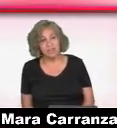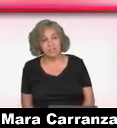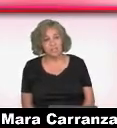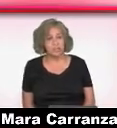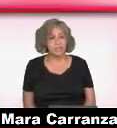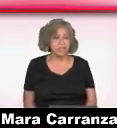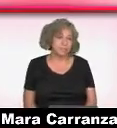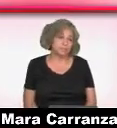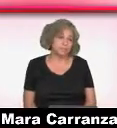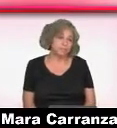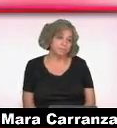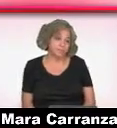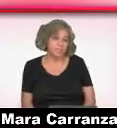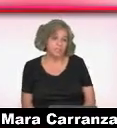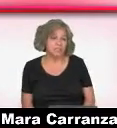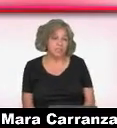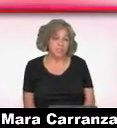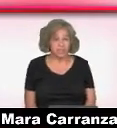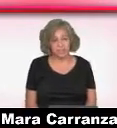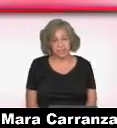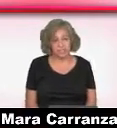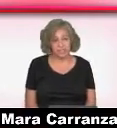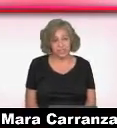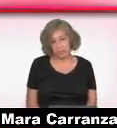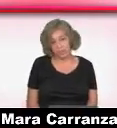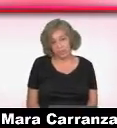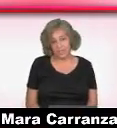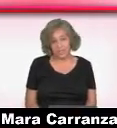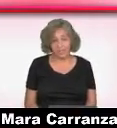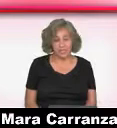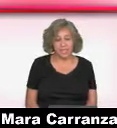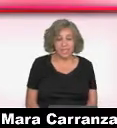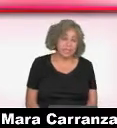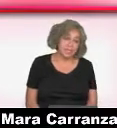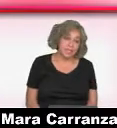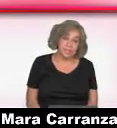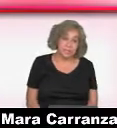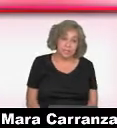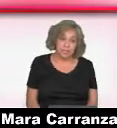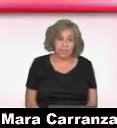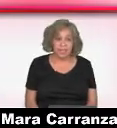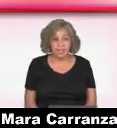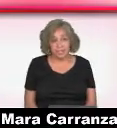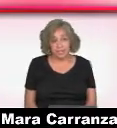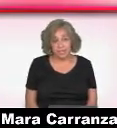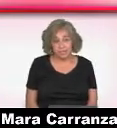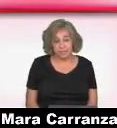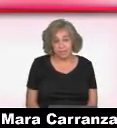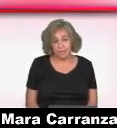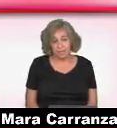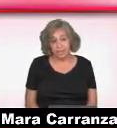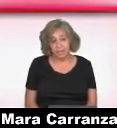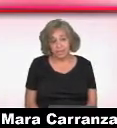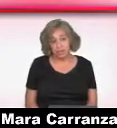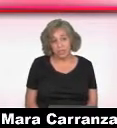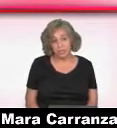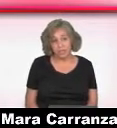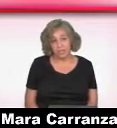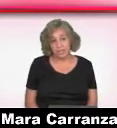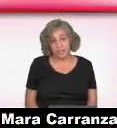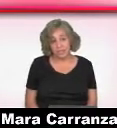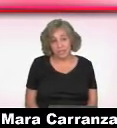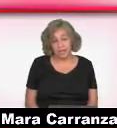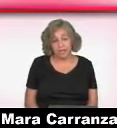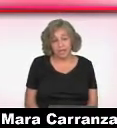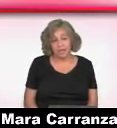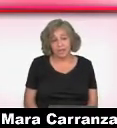precisely there. Let's pause it to the declarations of the president. He said these